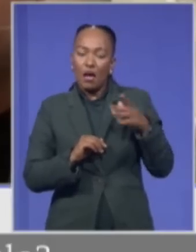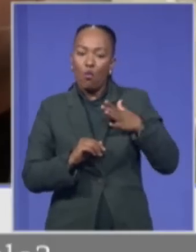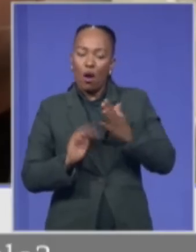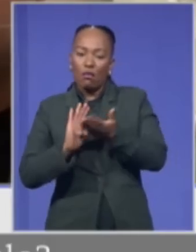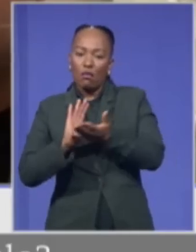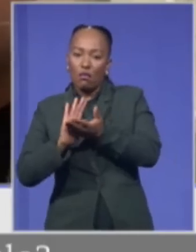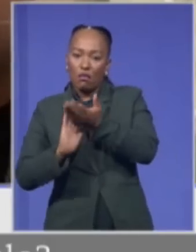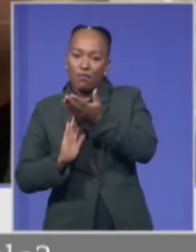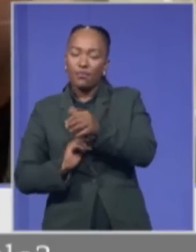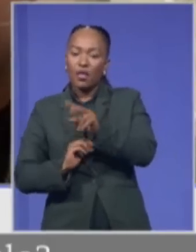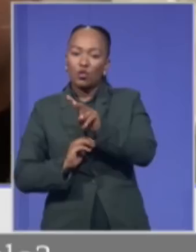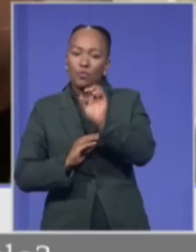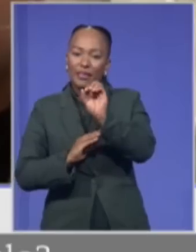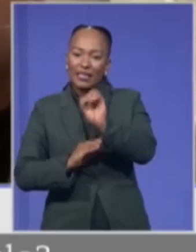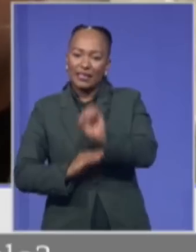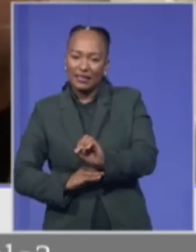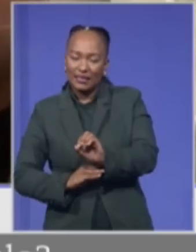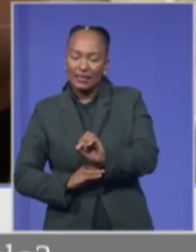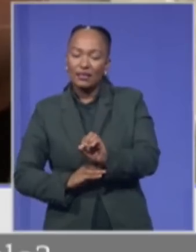ka di-percent tse di ka bao tše pedi